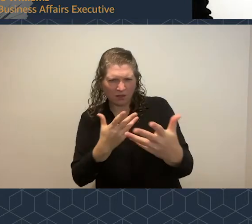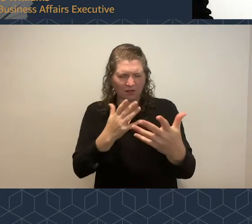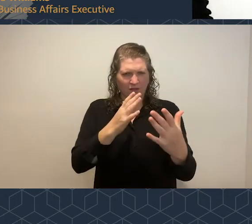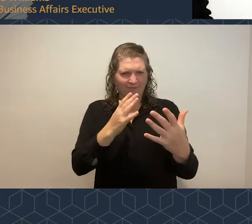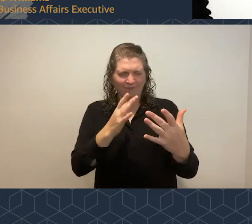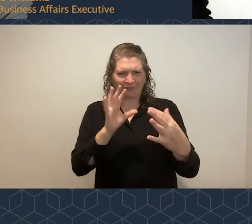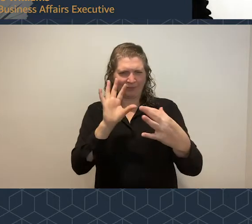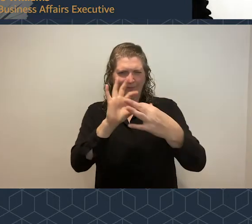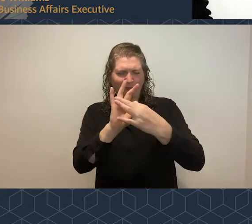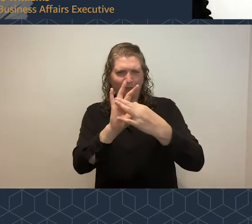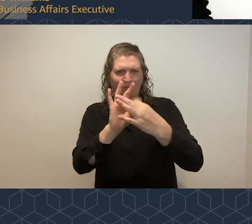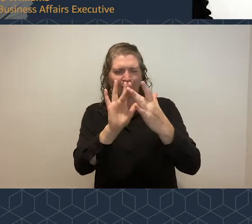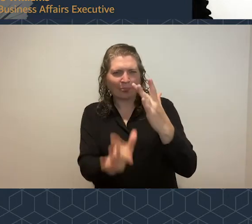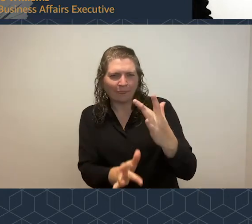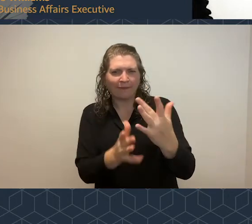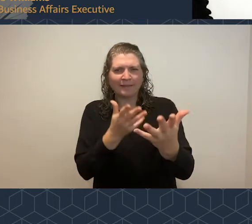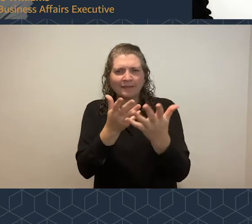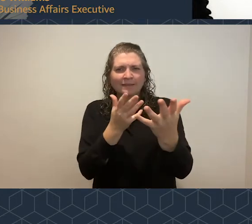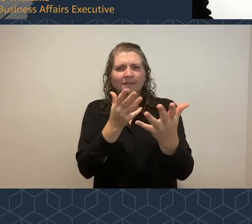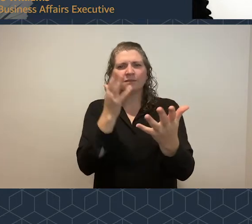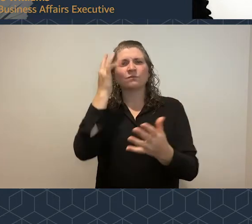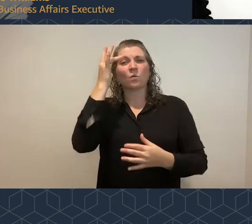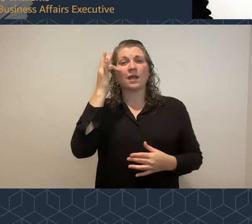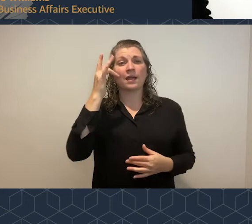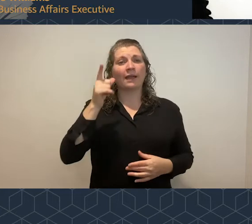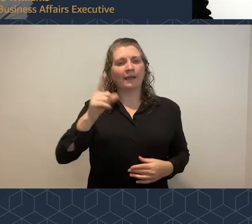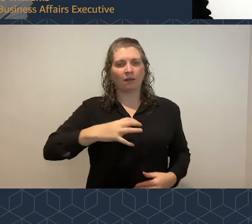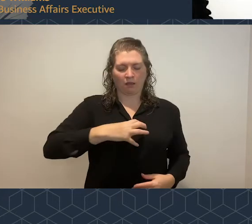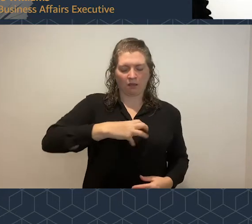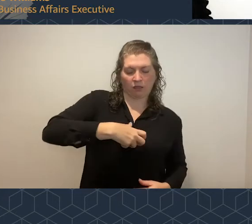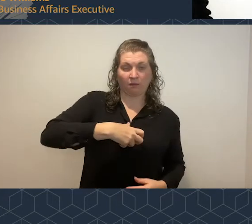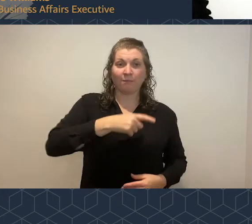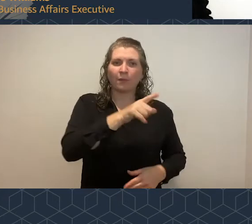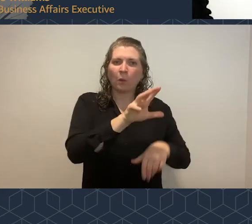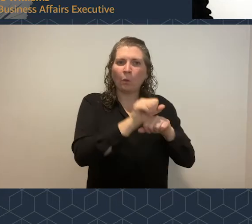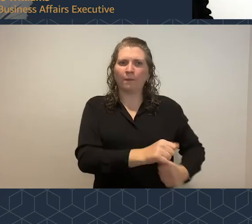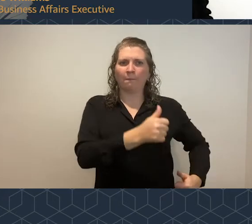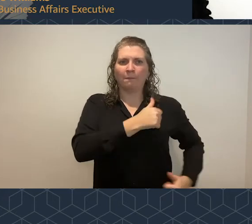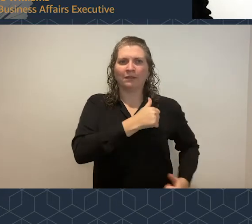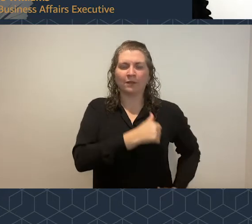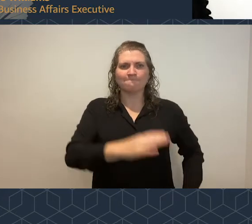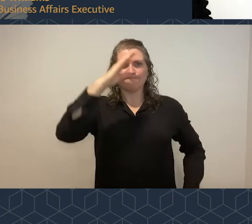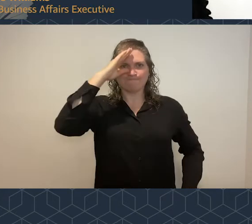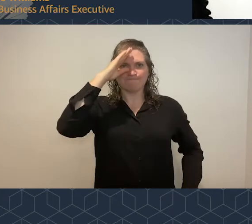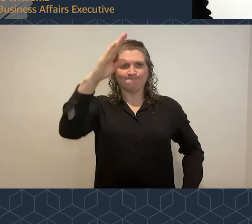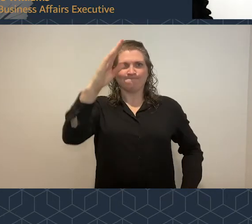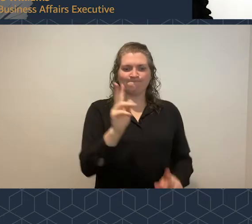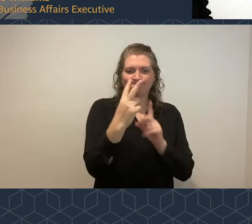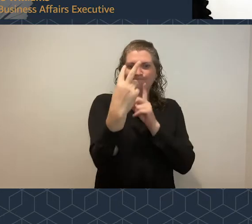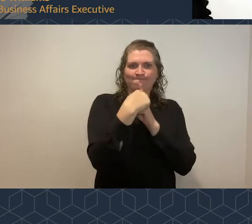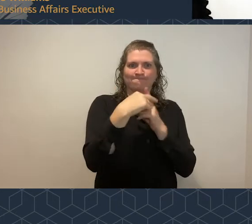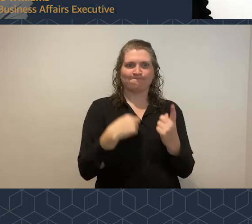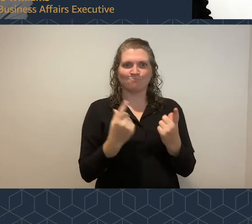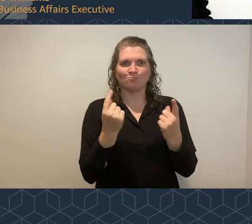if they weren't connecting. And so I think the word for it is code switching. But because they were